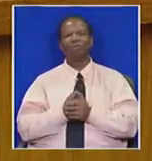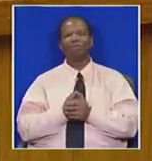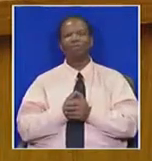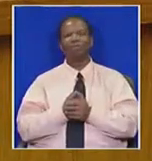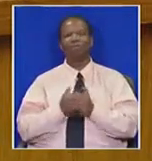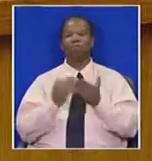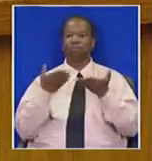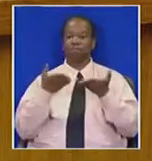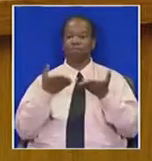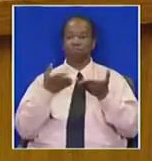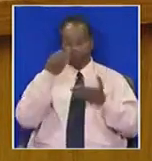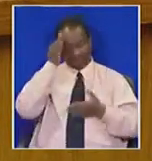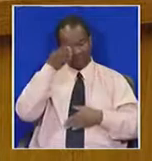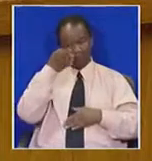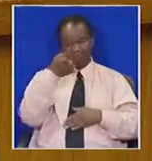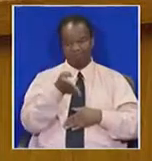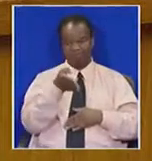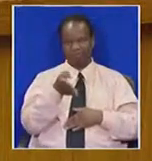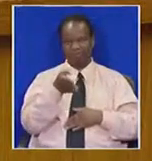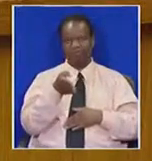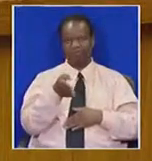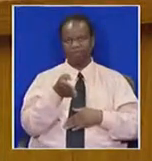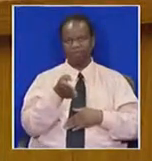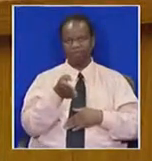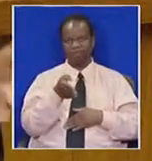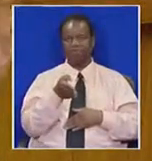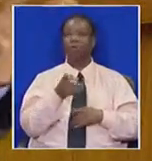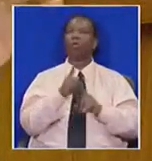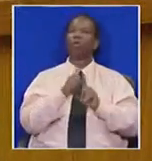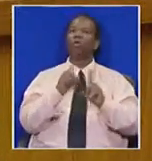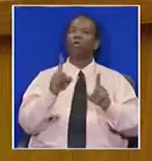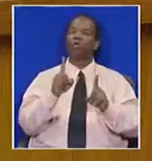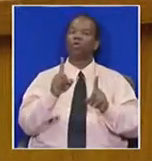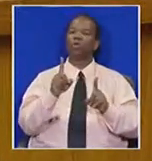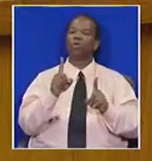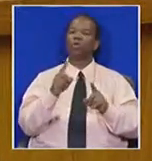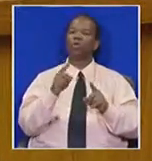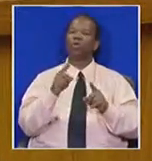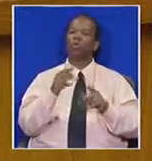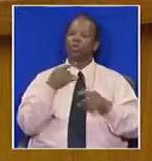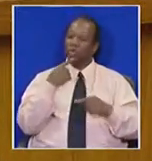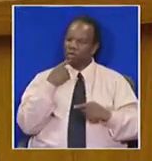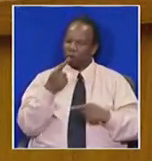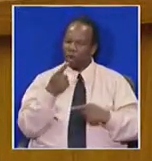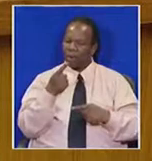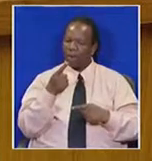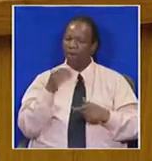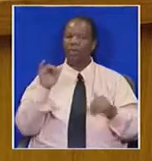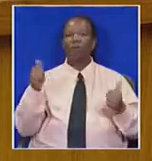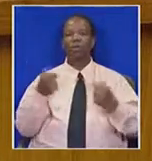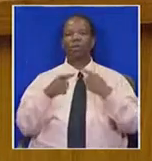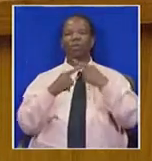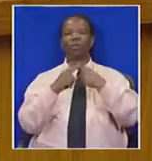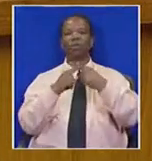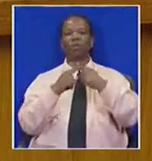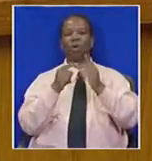This government walks about and talk about clean audits that they receive